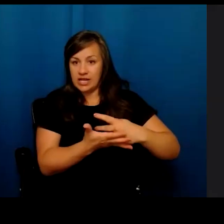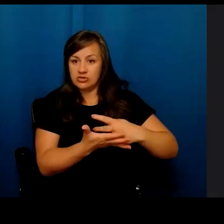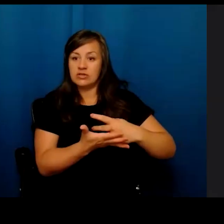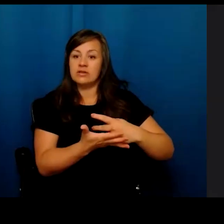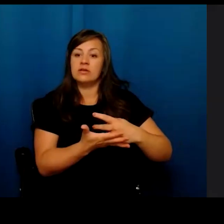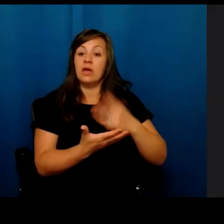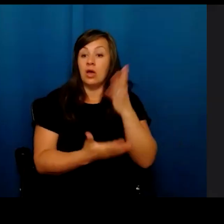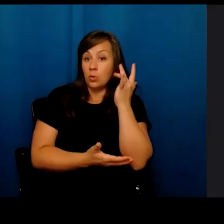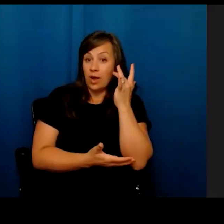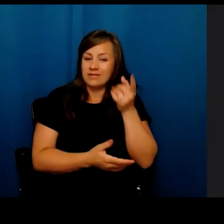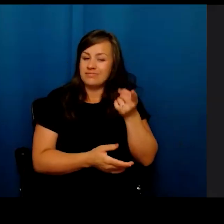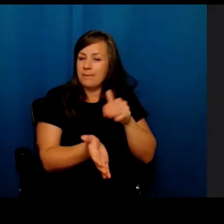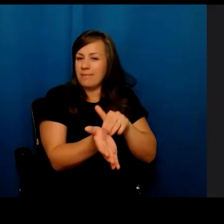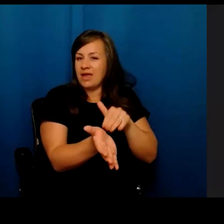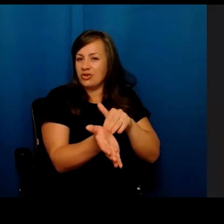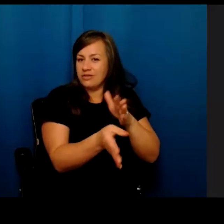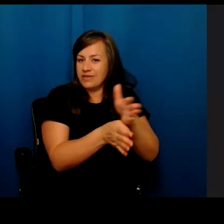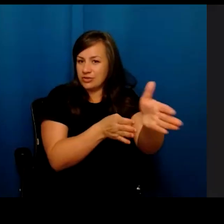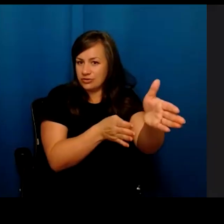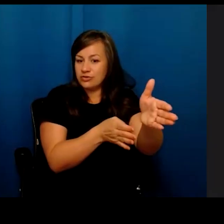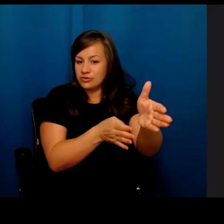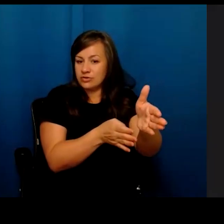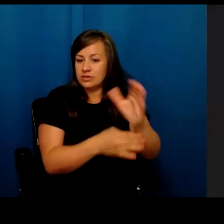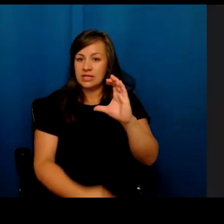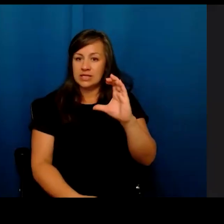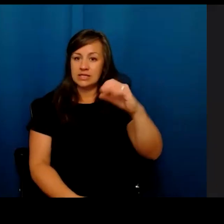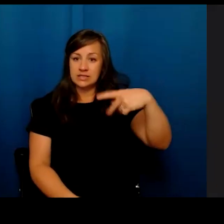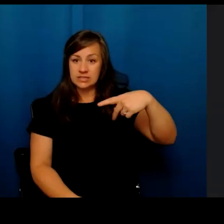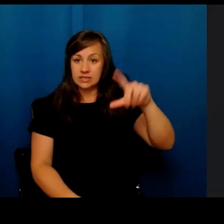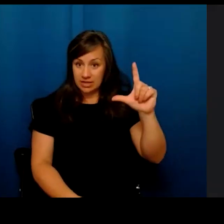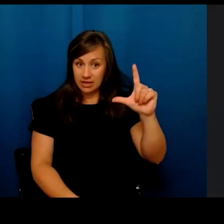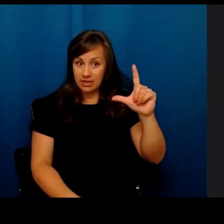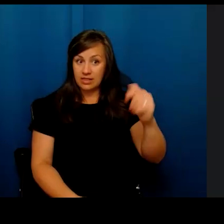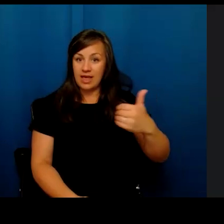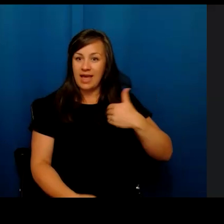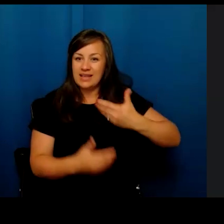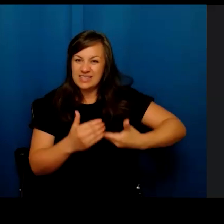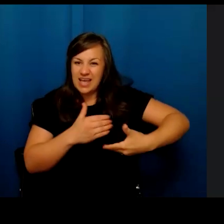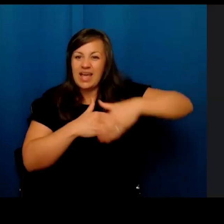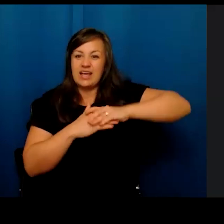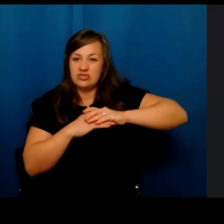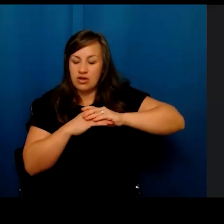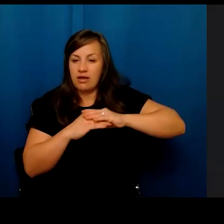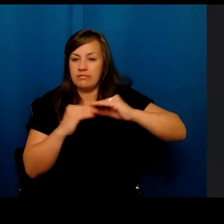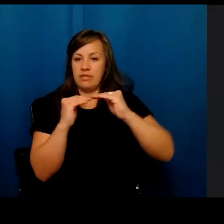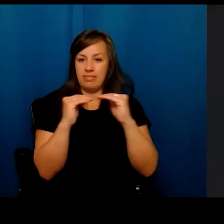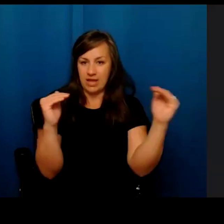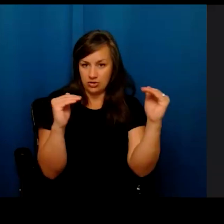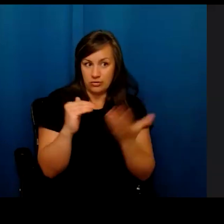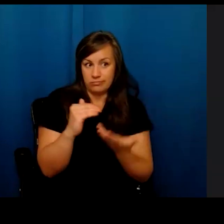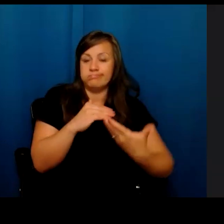because they're in the medical field. So the CPL has an extra layer